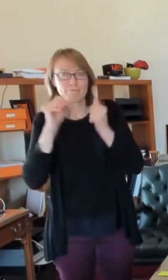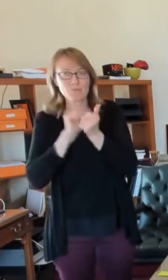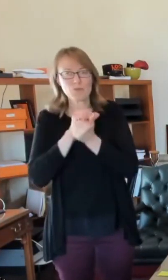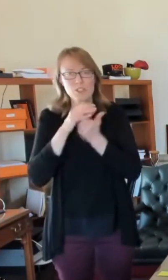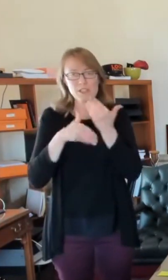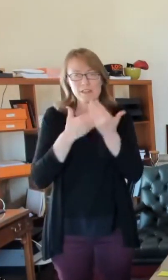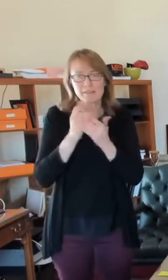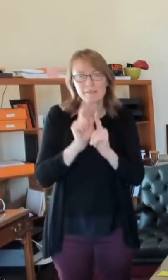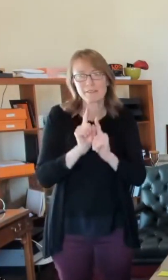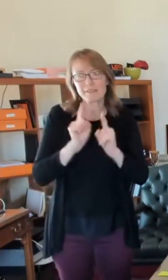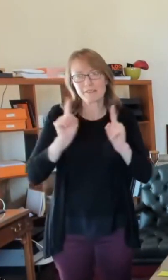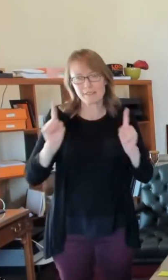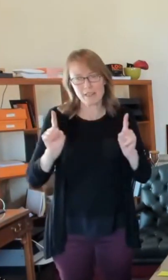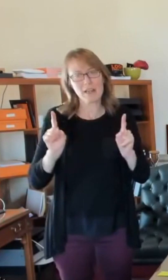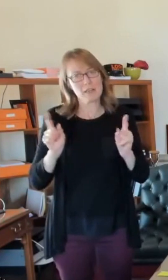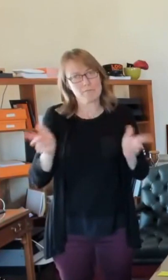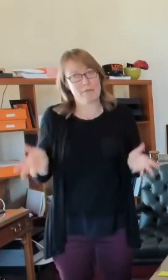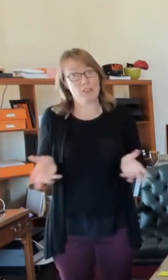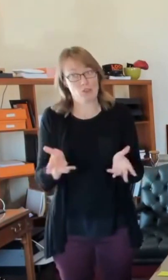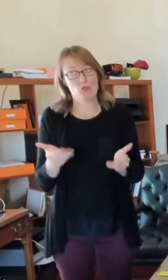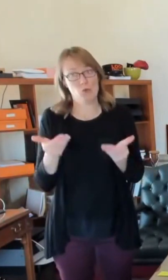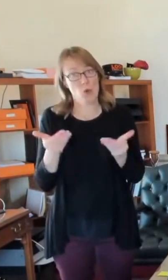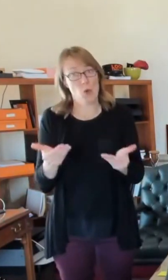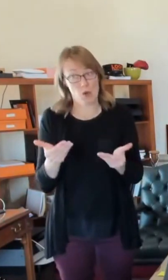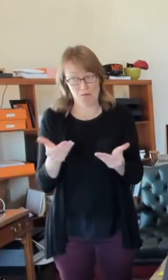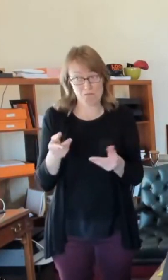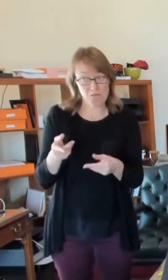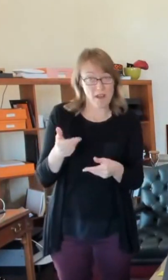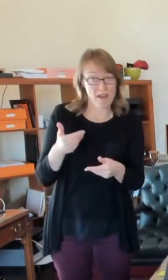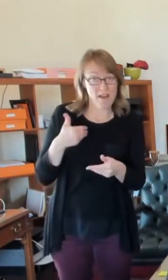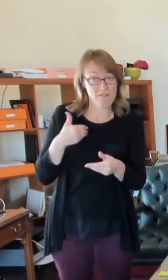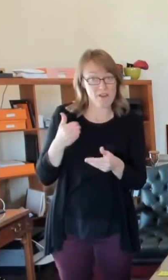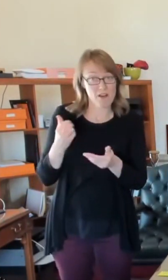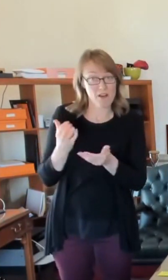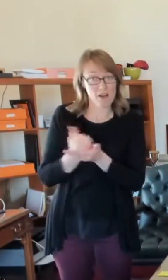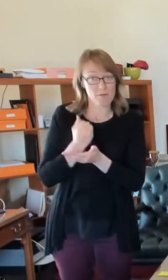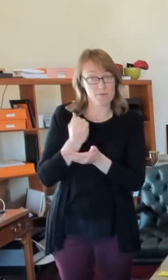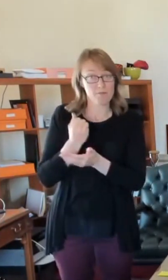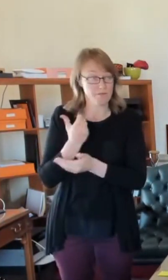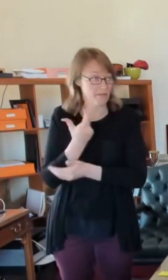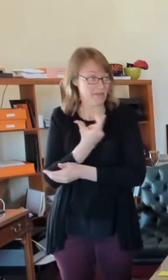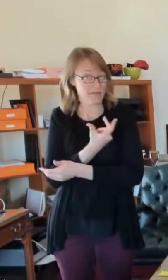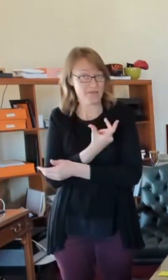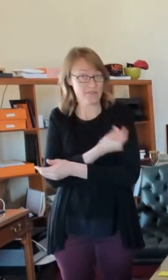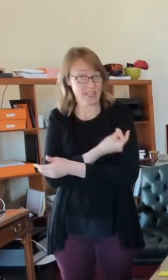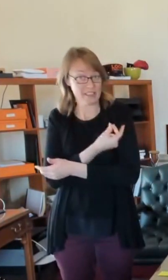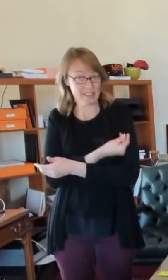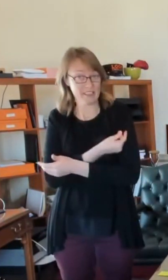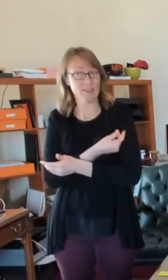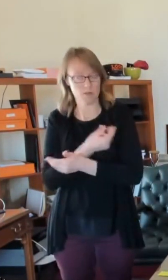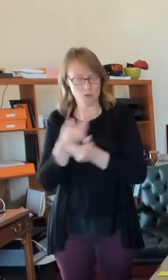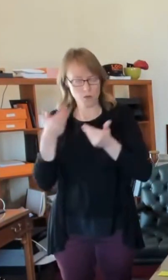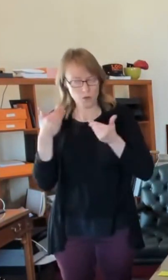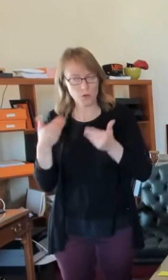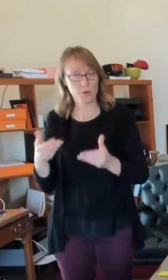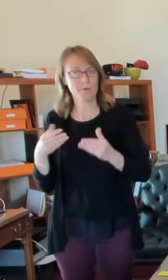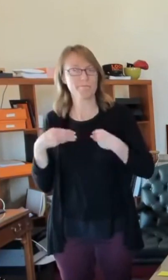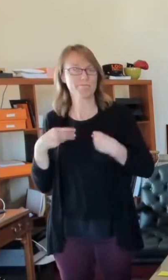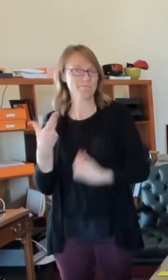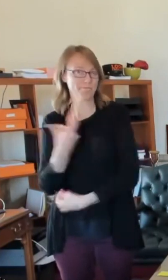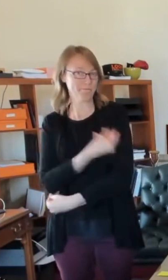you. So that's what I have for today. Is there, do you have